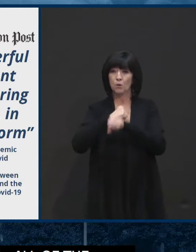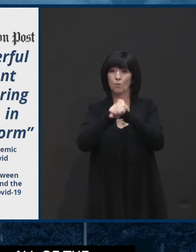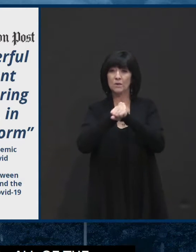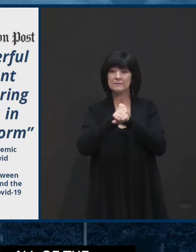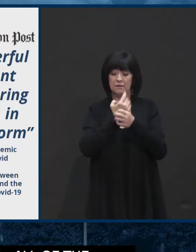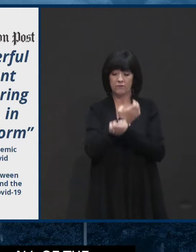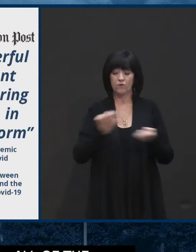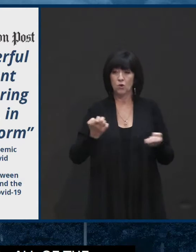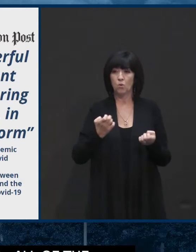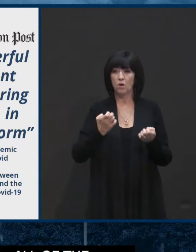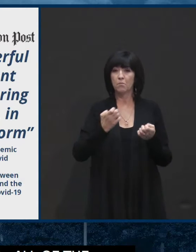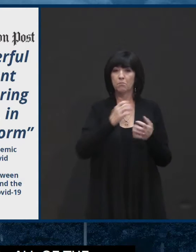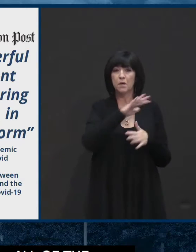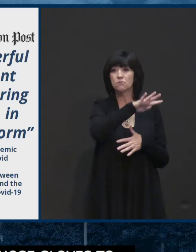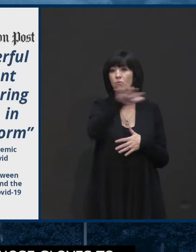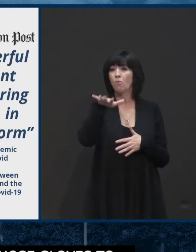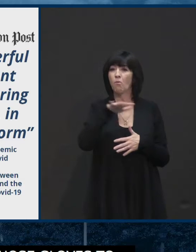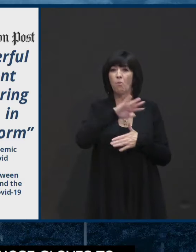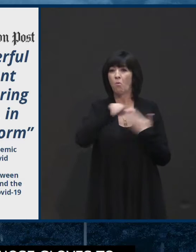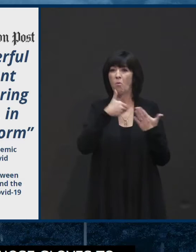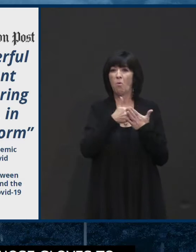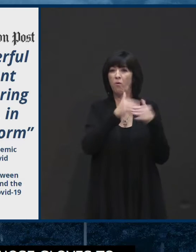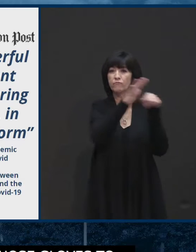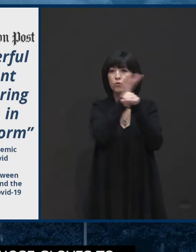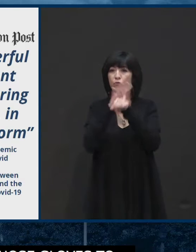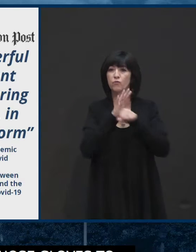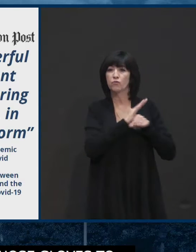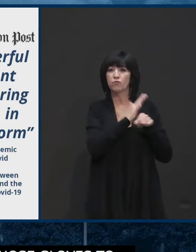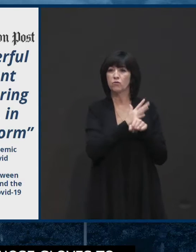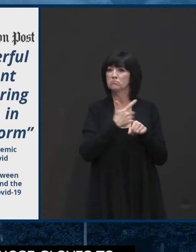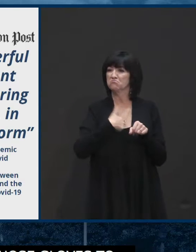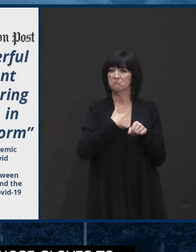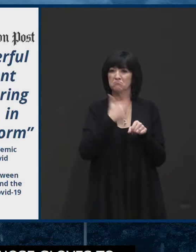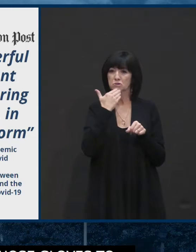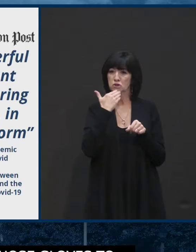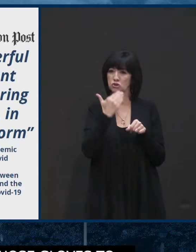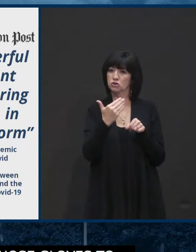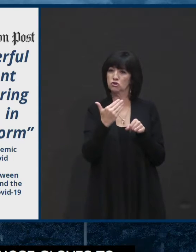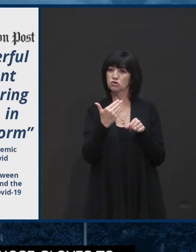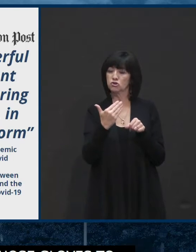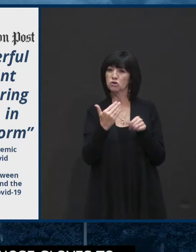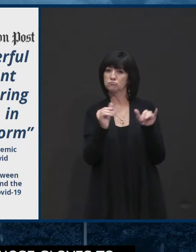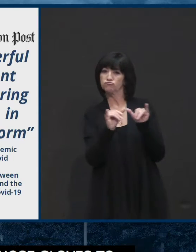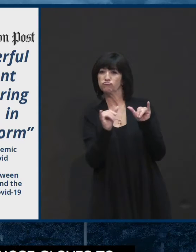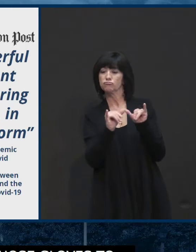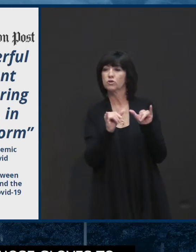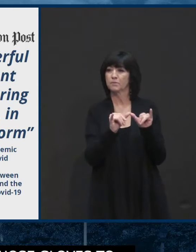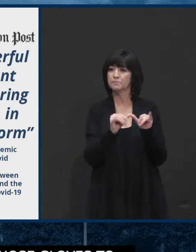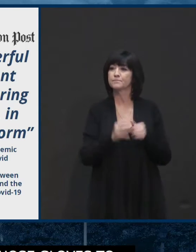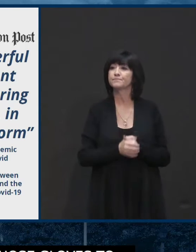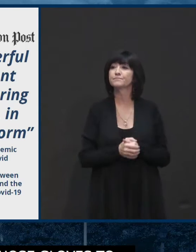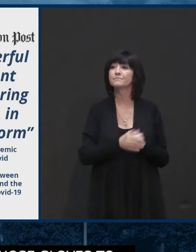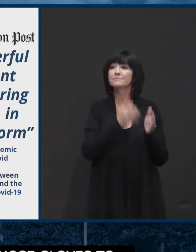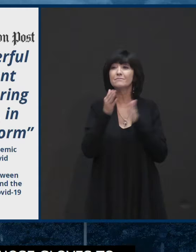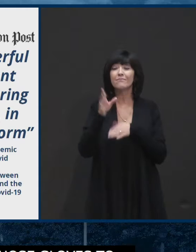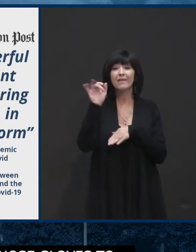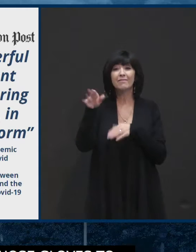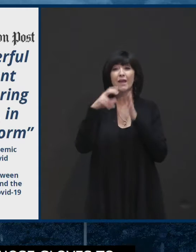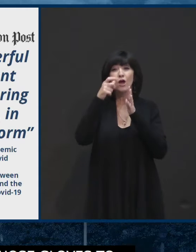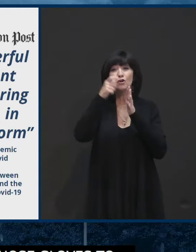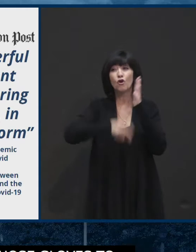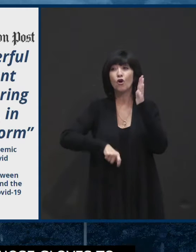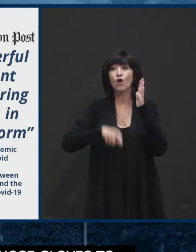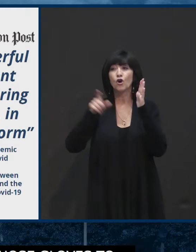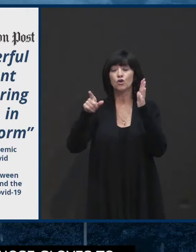study that was done and published in the Washington Post. And it really simply says that states